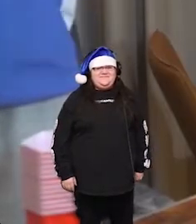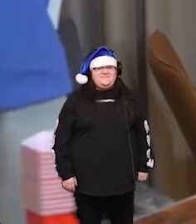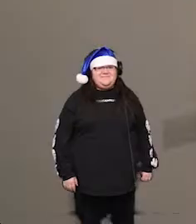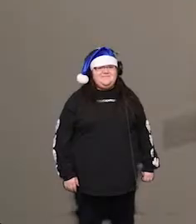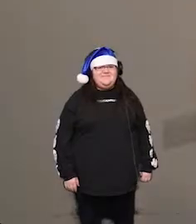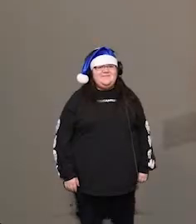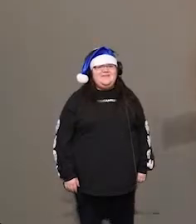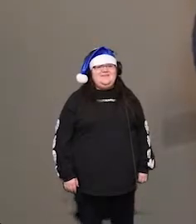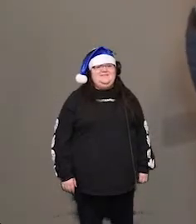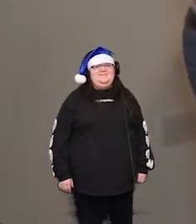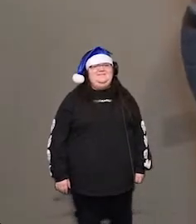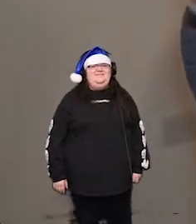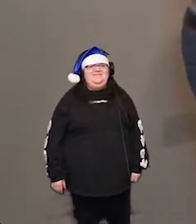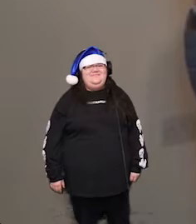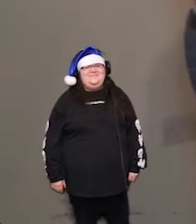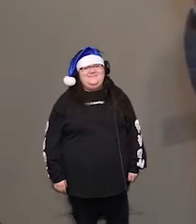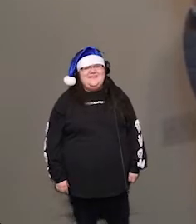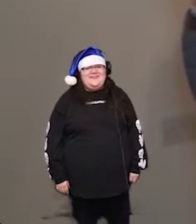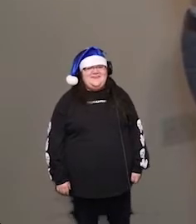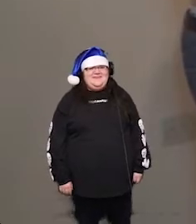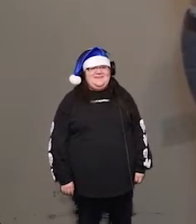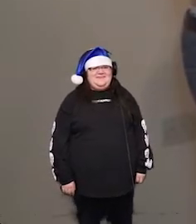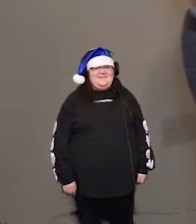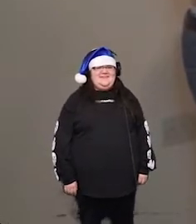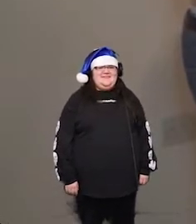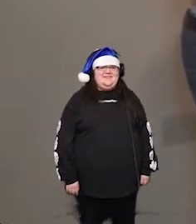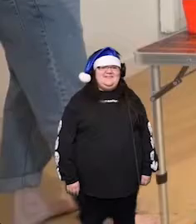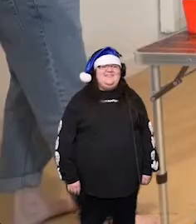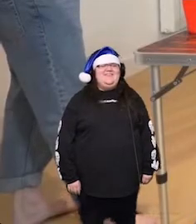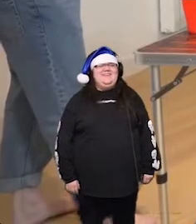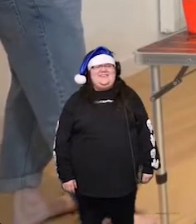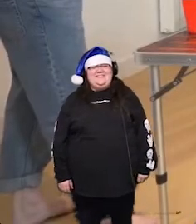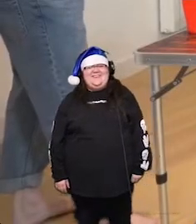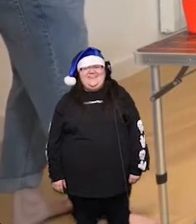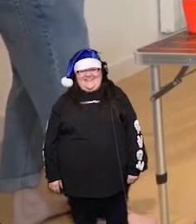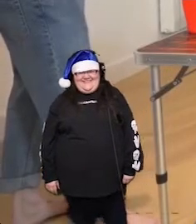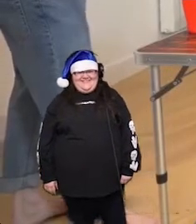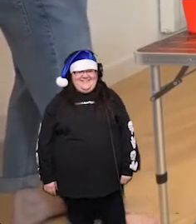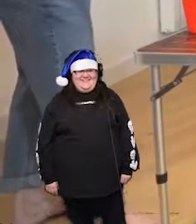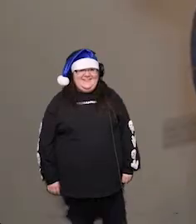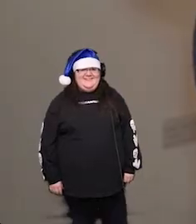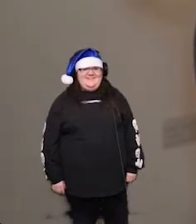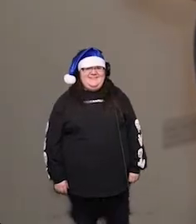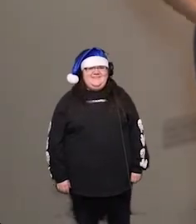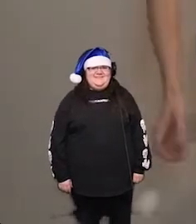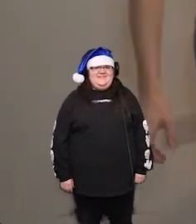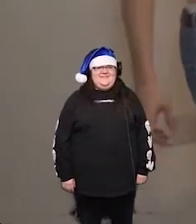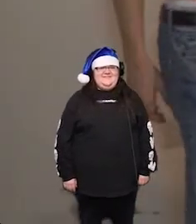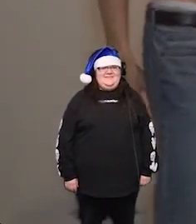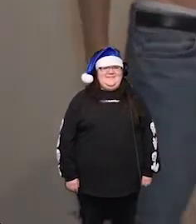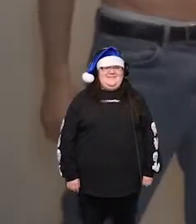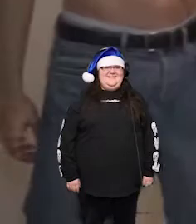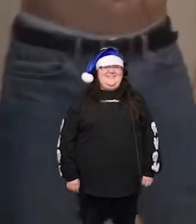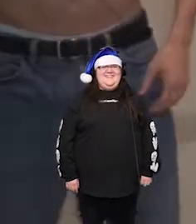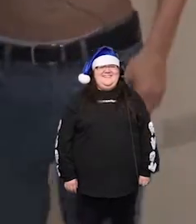I really focused then. I really tried. Oh, I really tried. Oh, there's no one up.